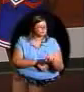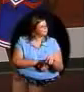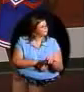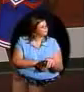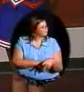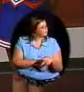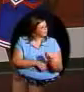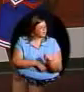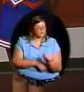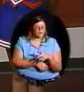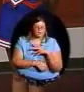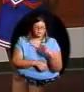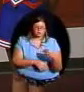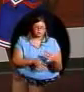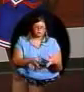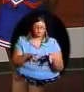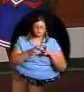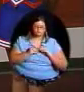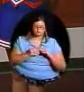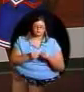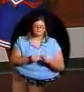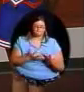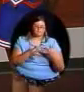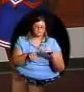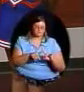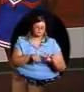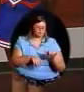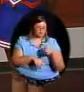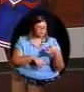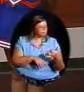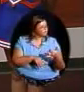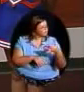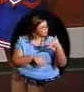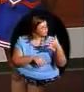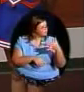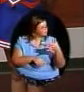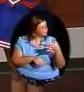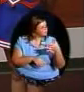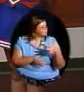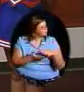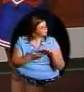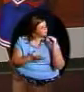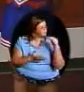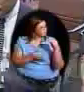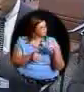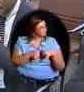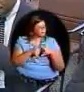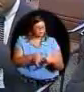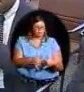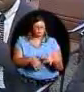and she's also received many other academic awards. So we appreciate both of you being here tonight.